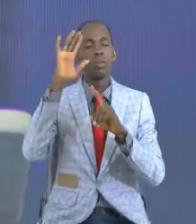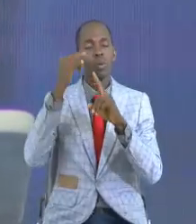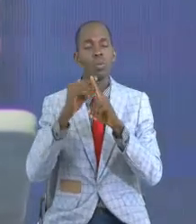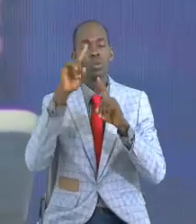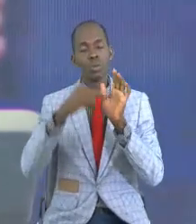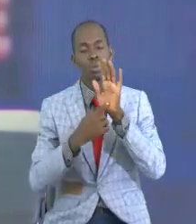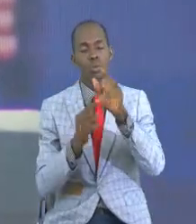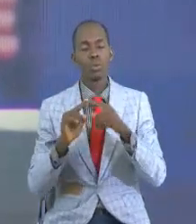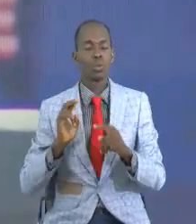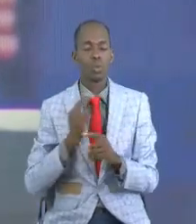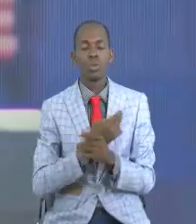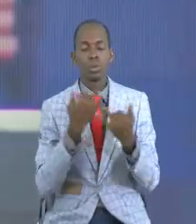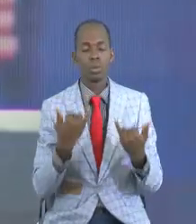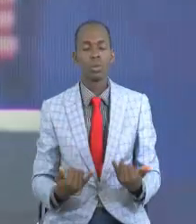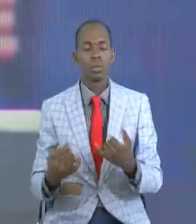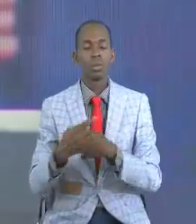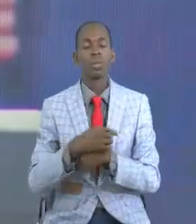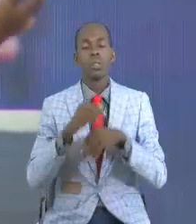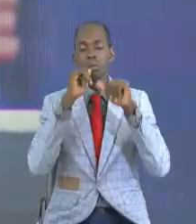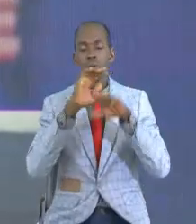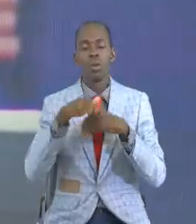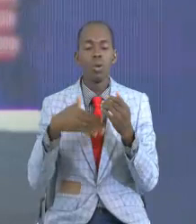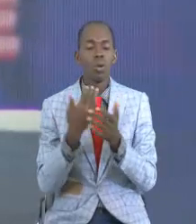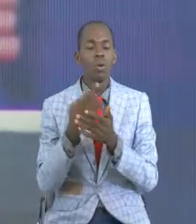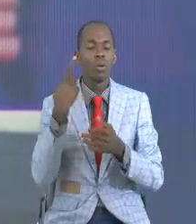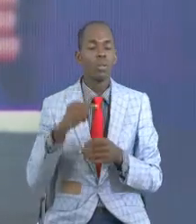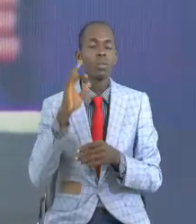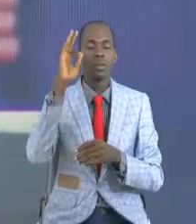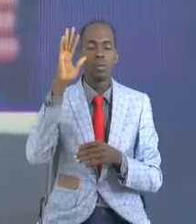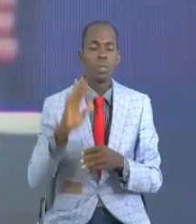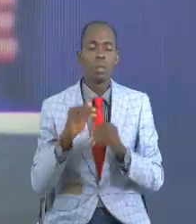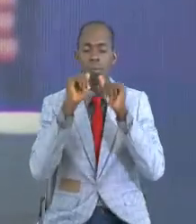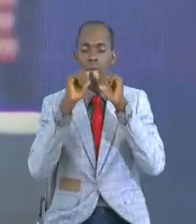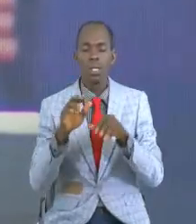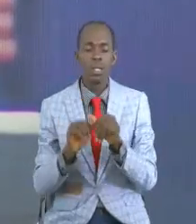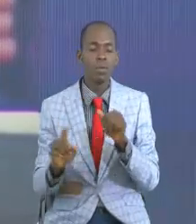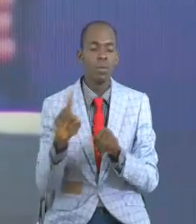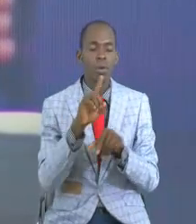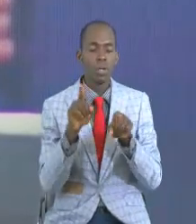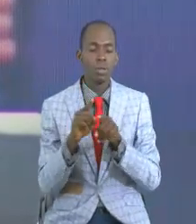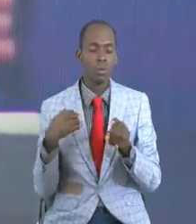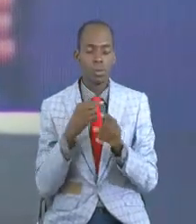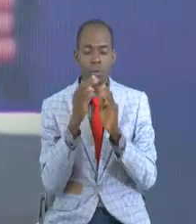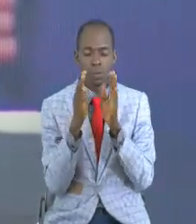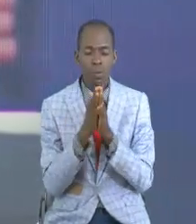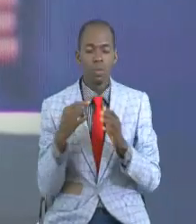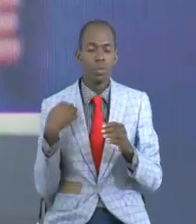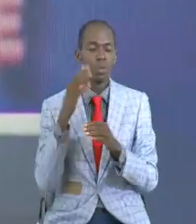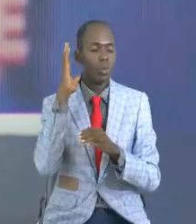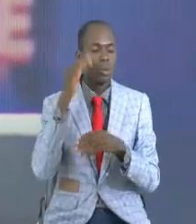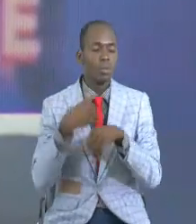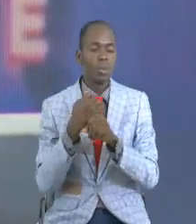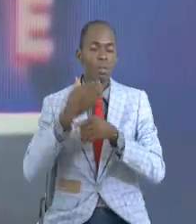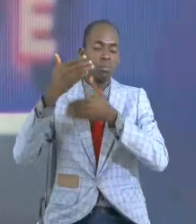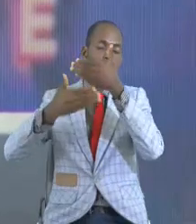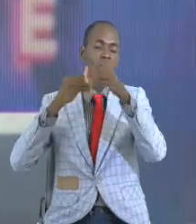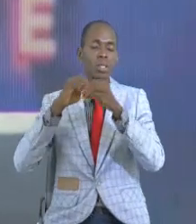today bless holla ministers bless everyone and we pray will make progress and the calling you have given us in